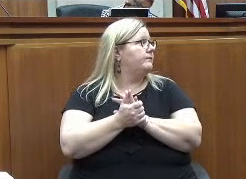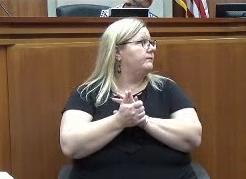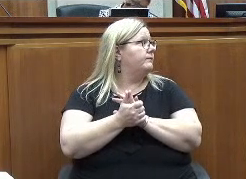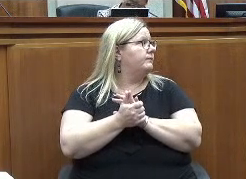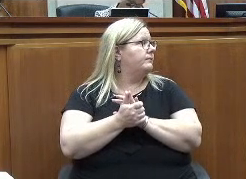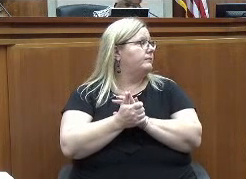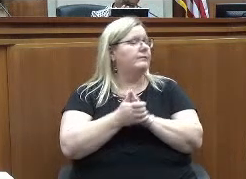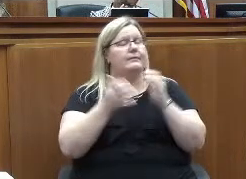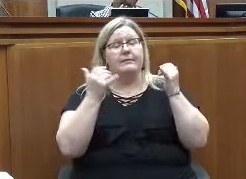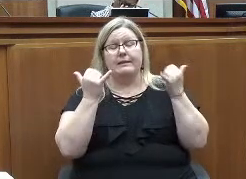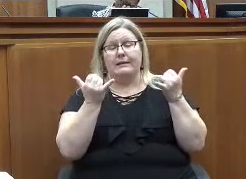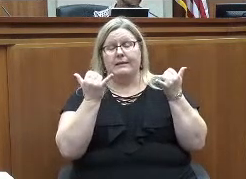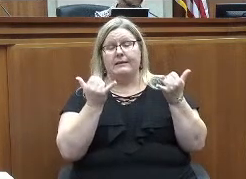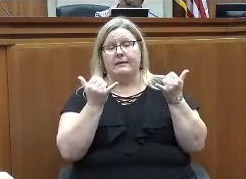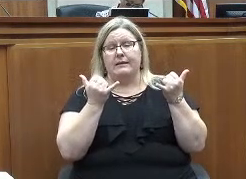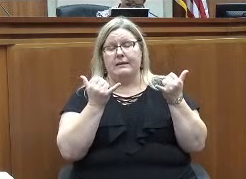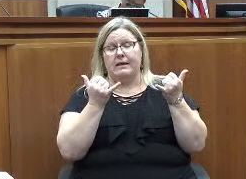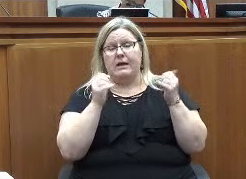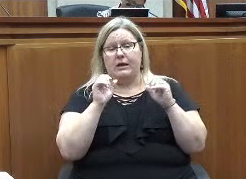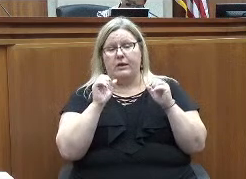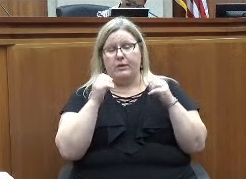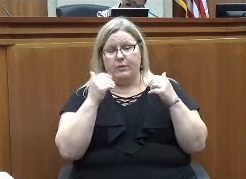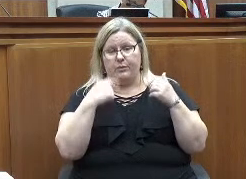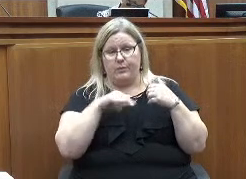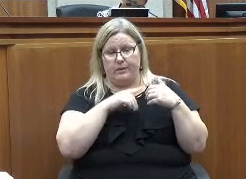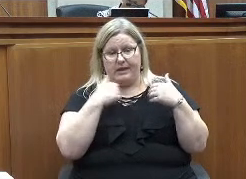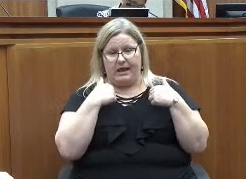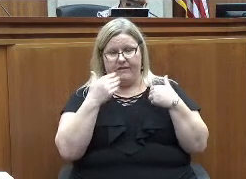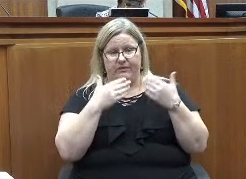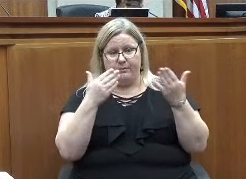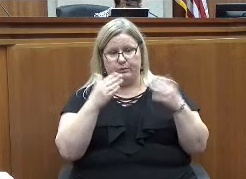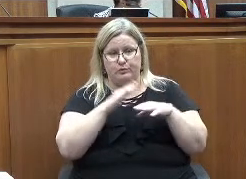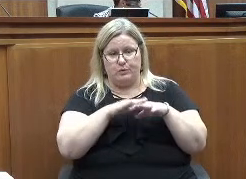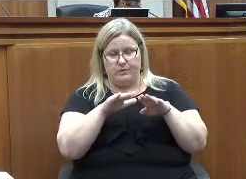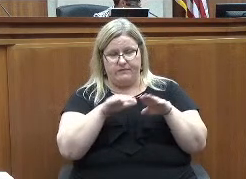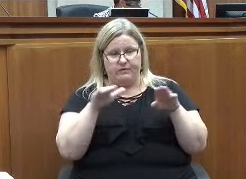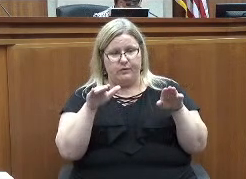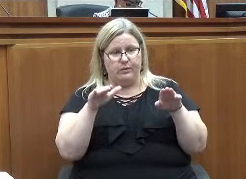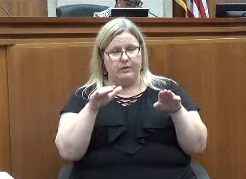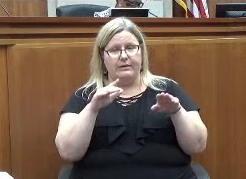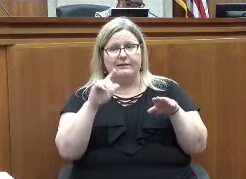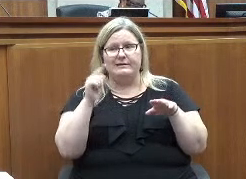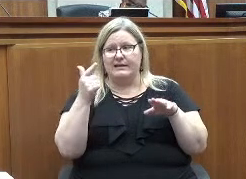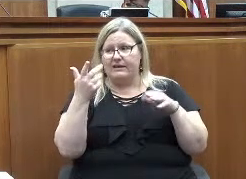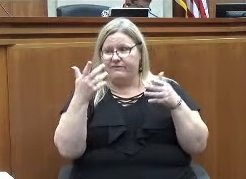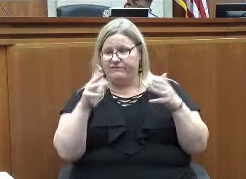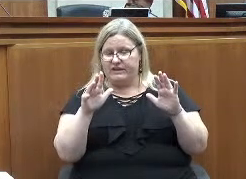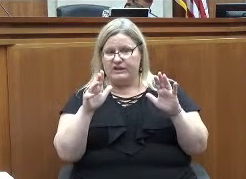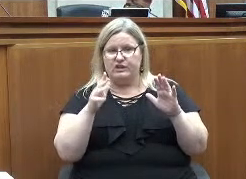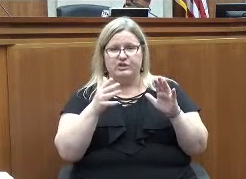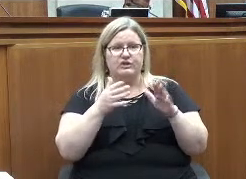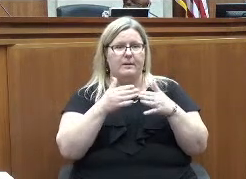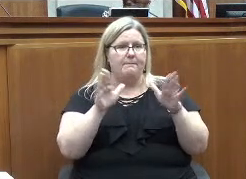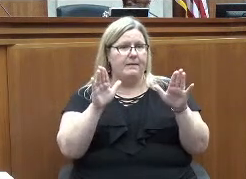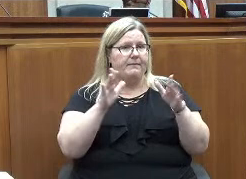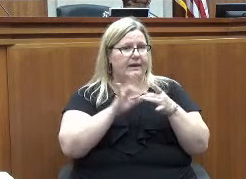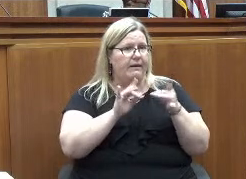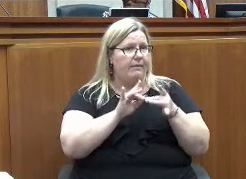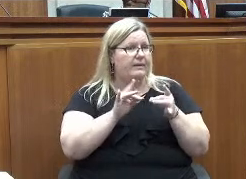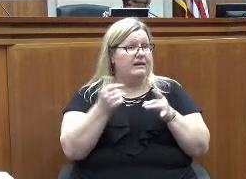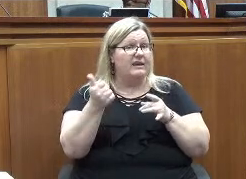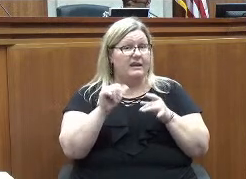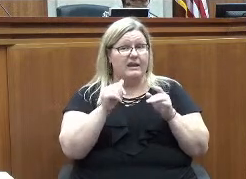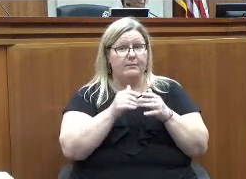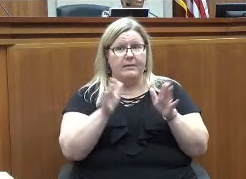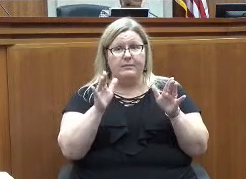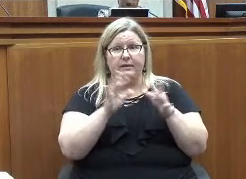Now we proceed, we've got a motion on the floor, and we have a second. Ask for public comment. Is there any public comment on this